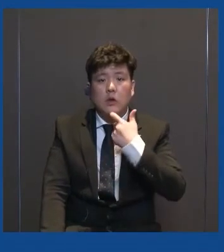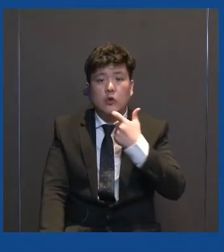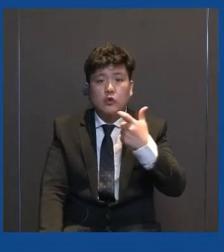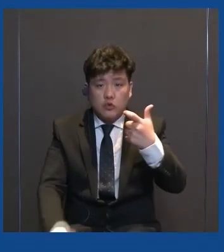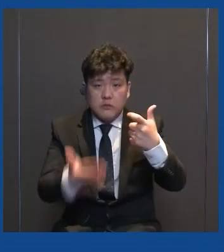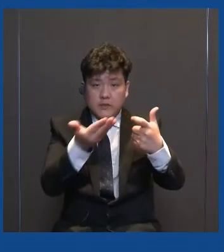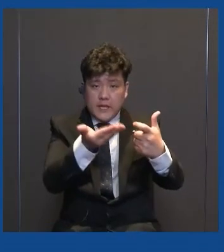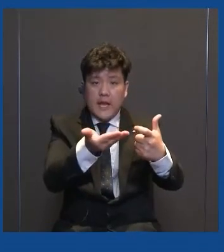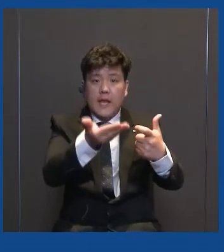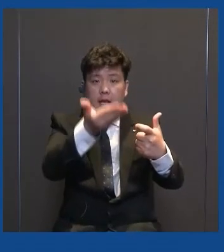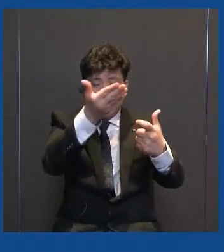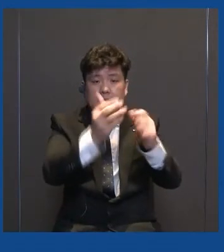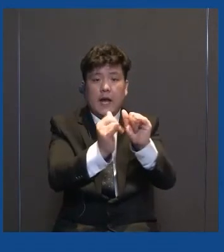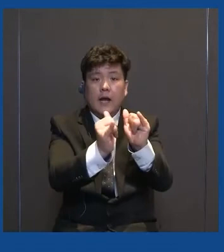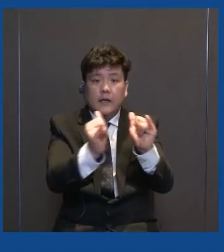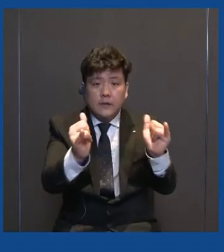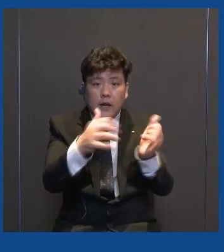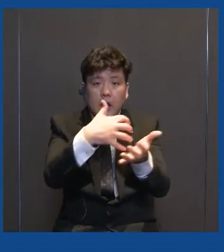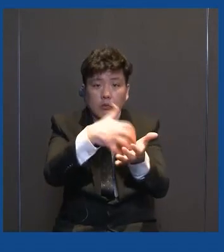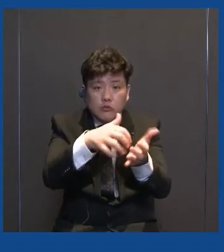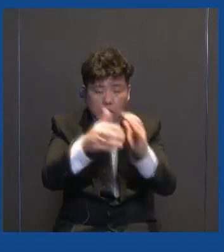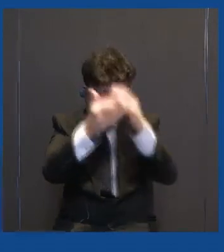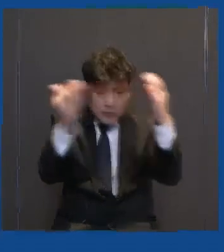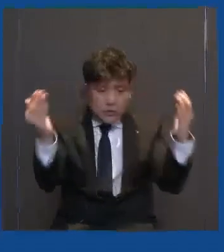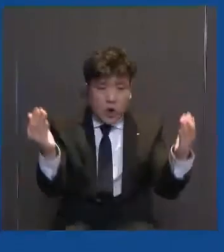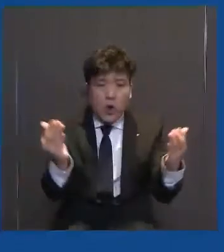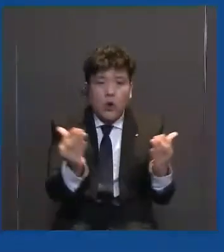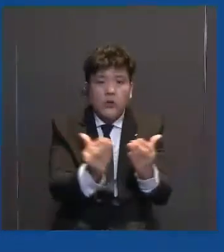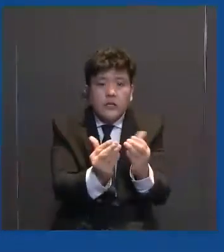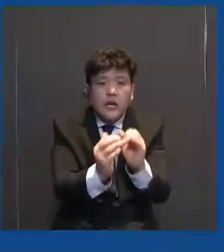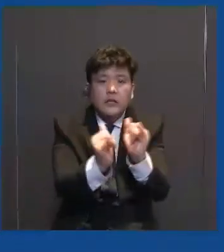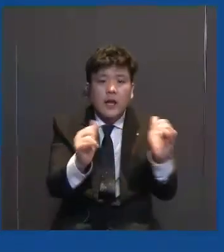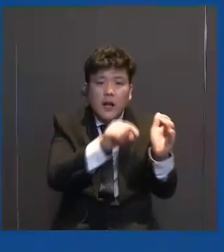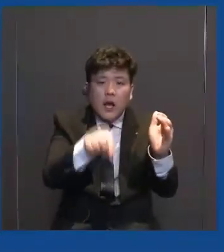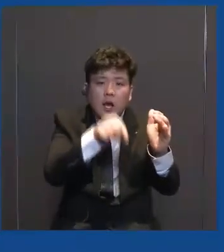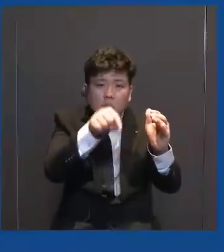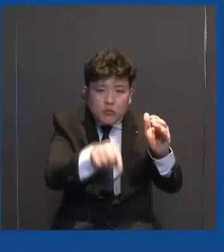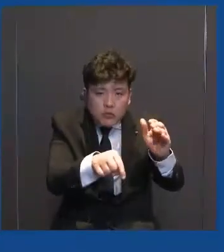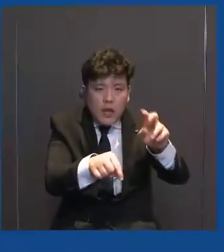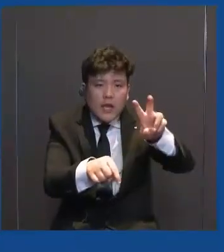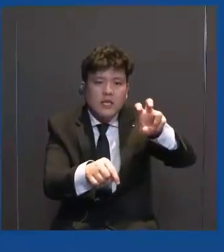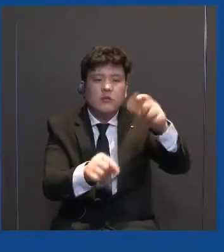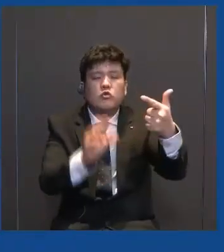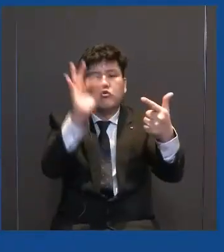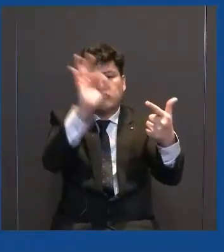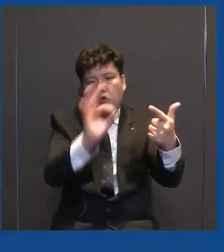for 26% of the population, that